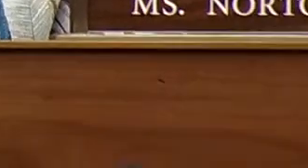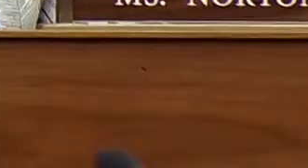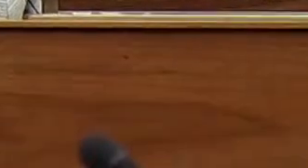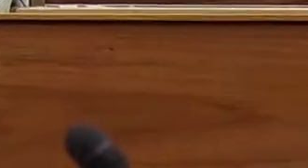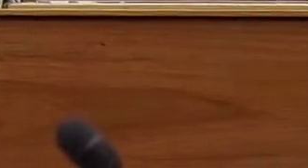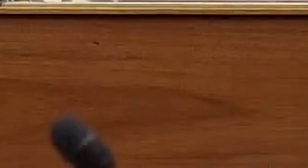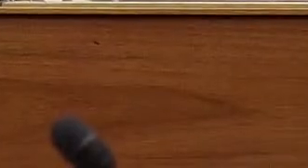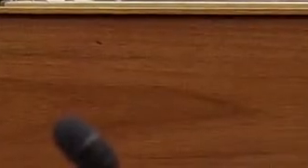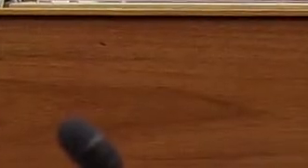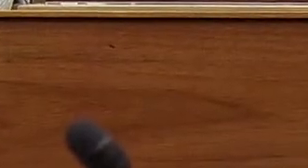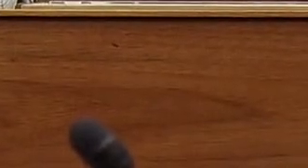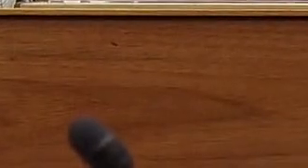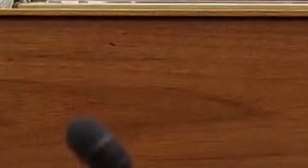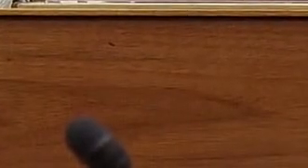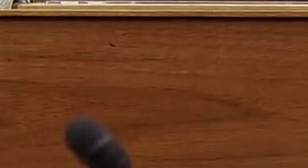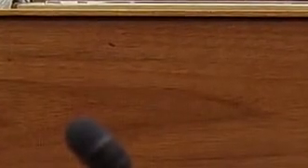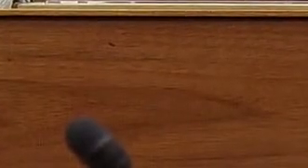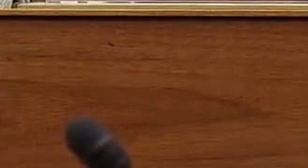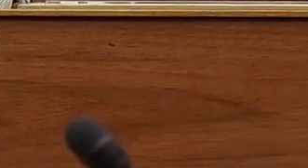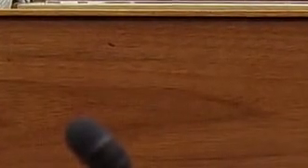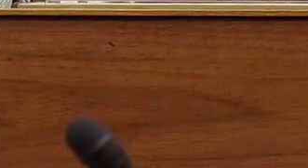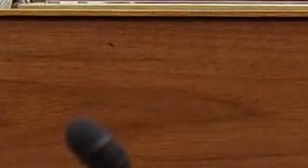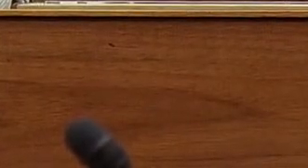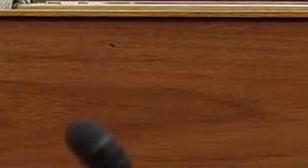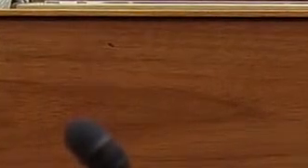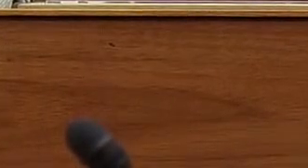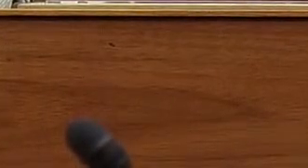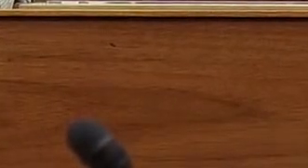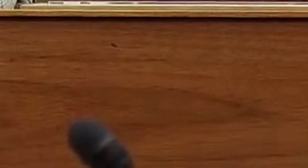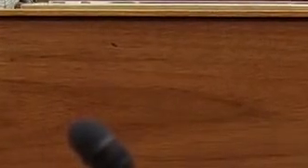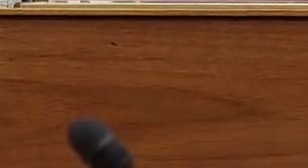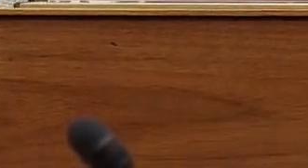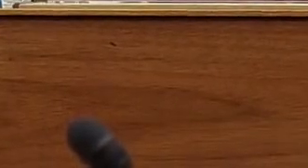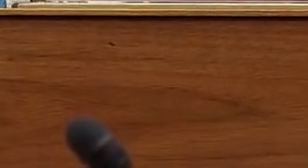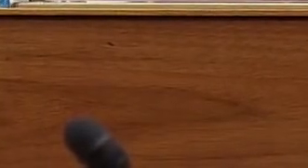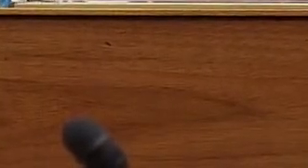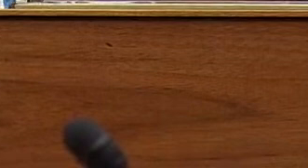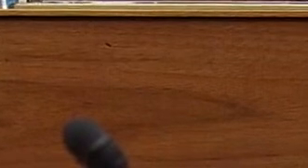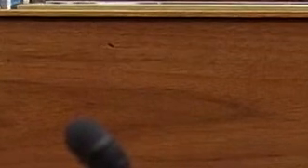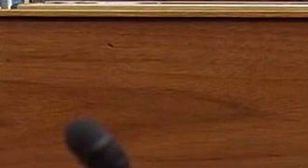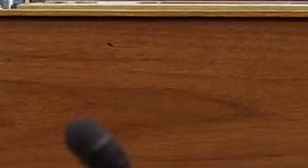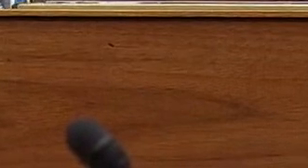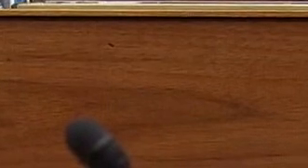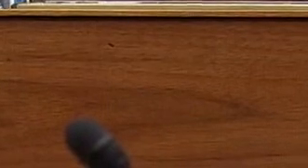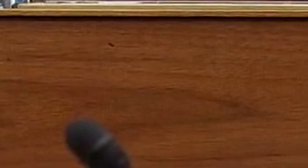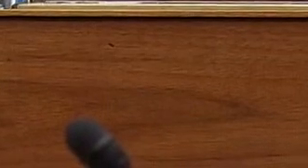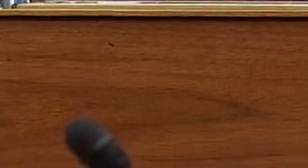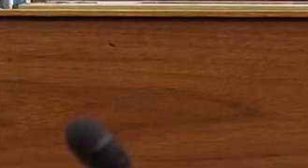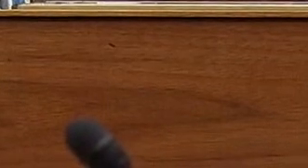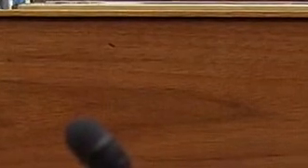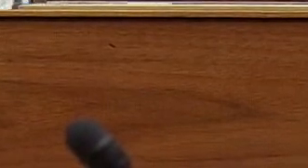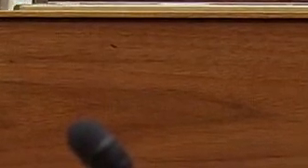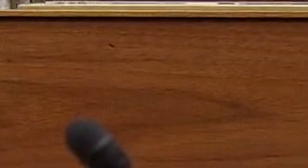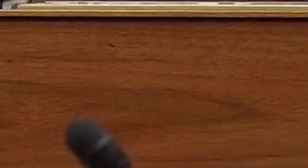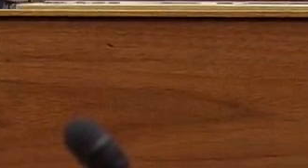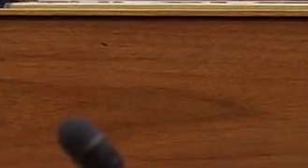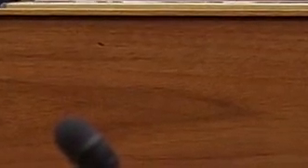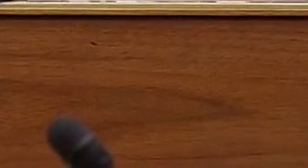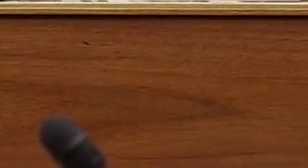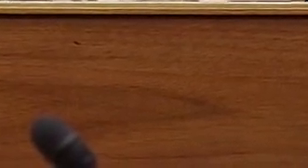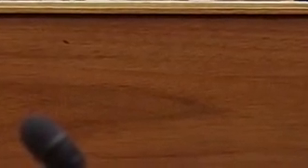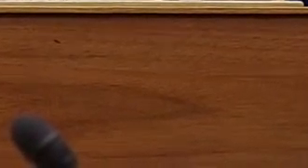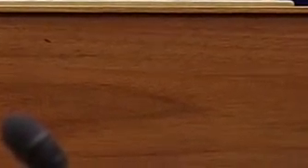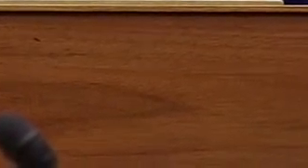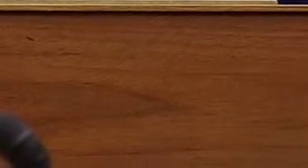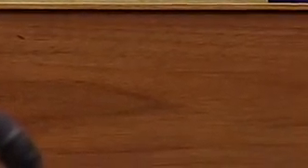city. Historic records abound with statements of successive members of Congress referencing the Negro